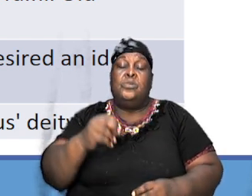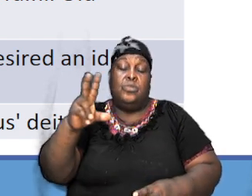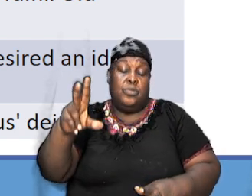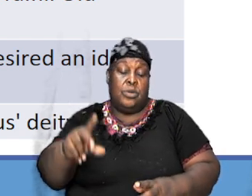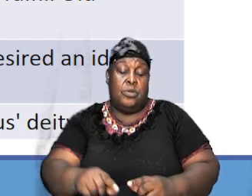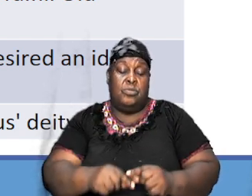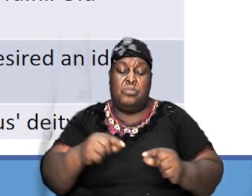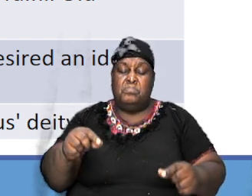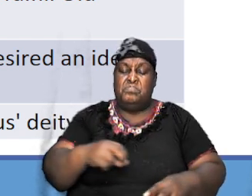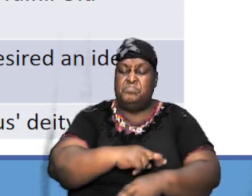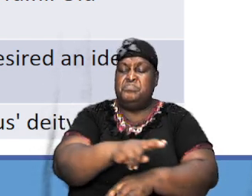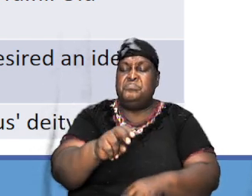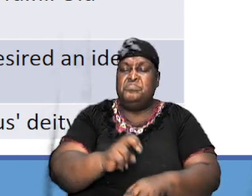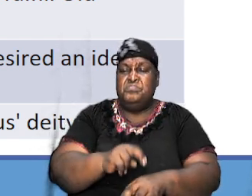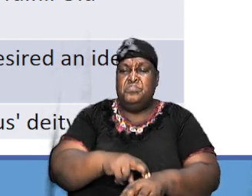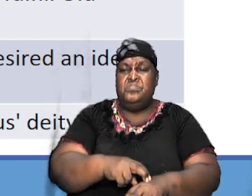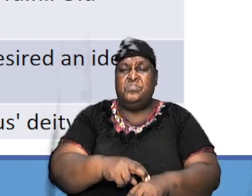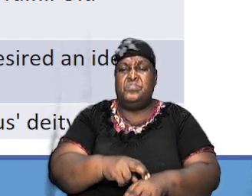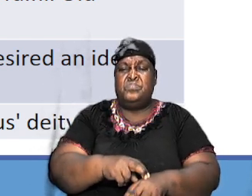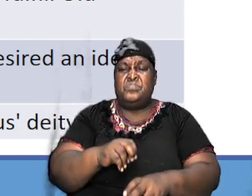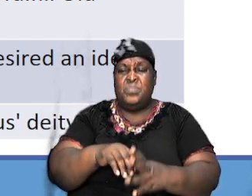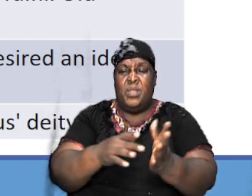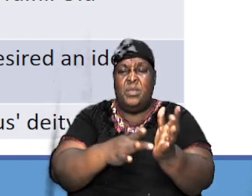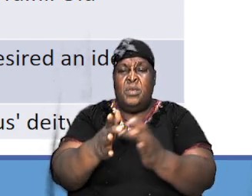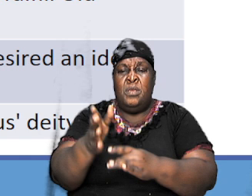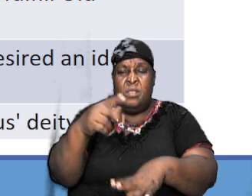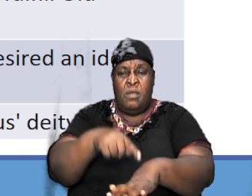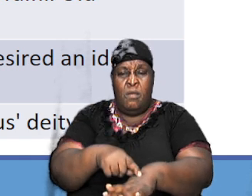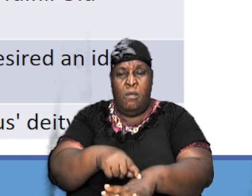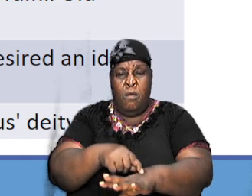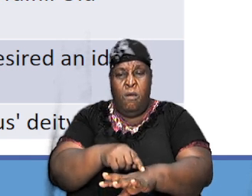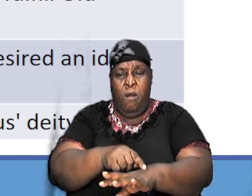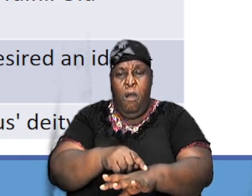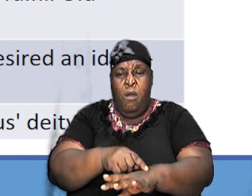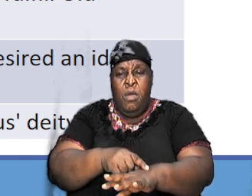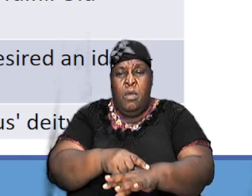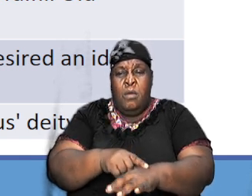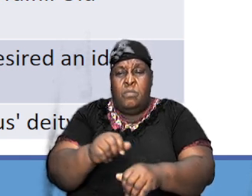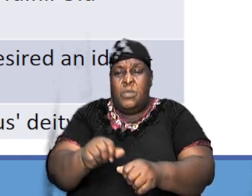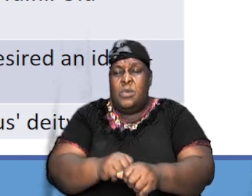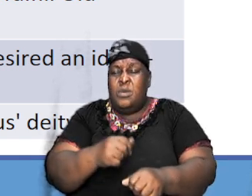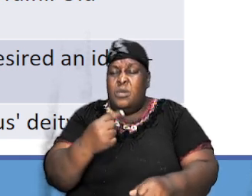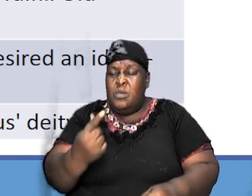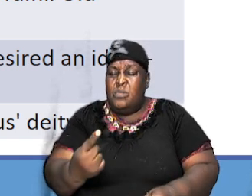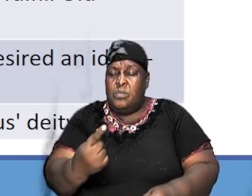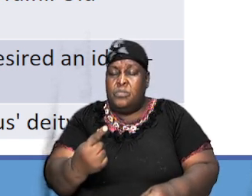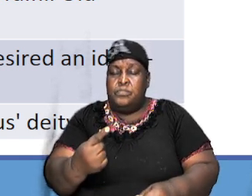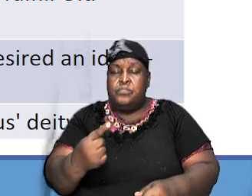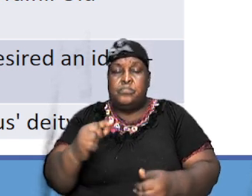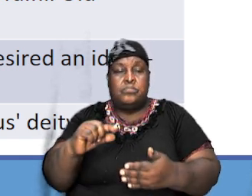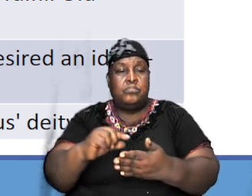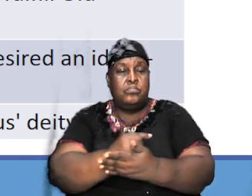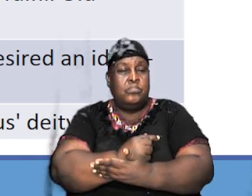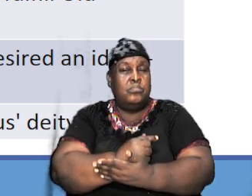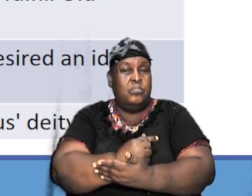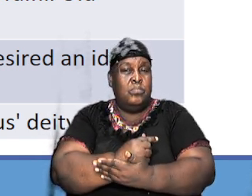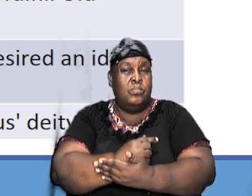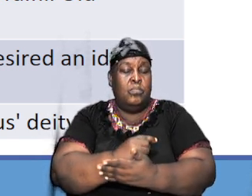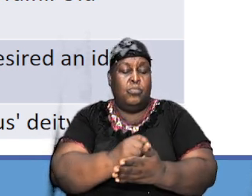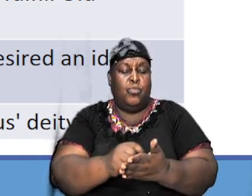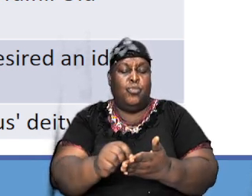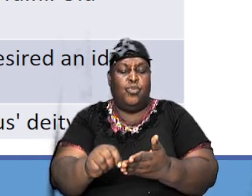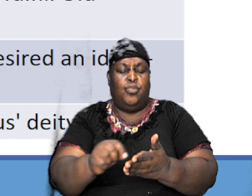around in Jesus' time. And each one of these Gospels were actually